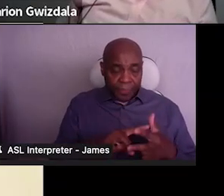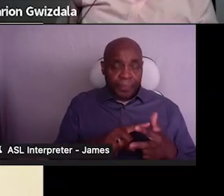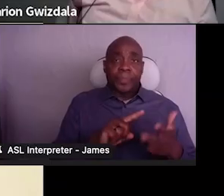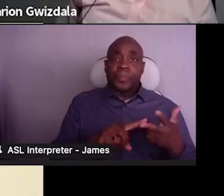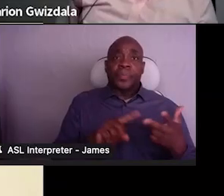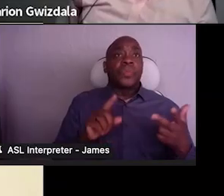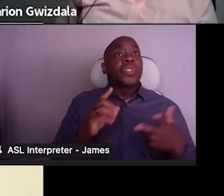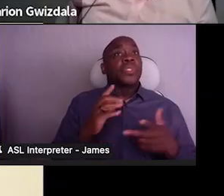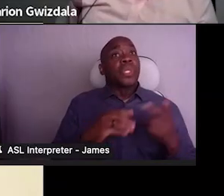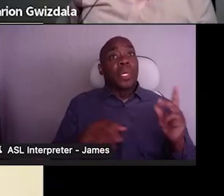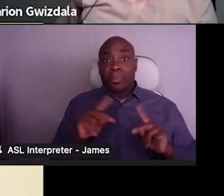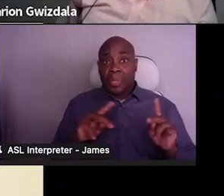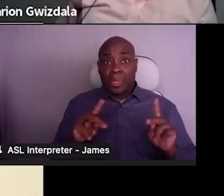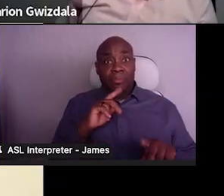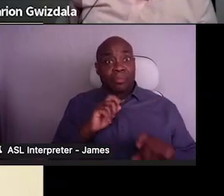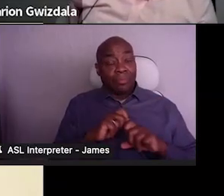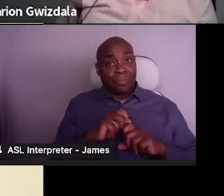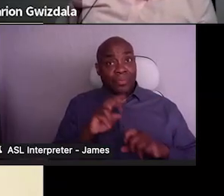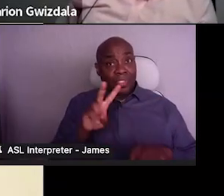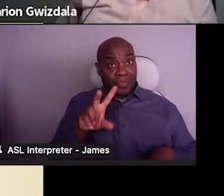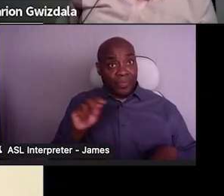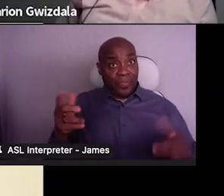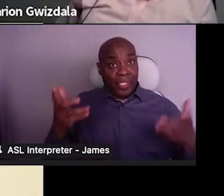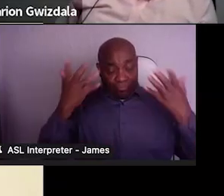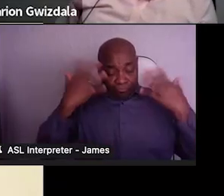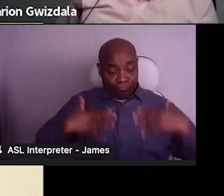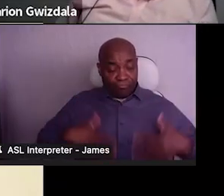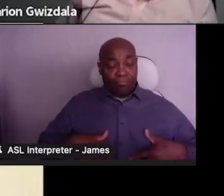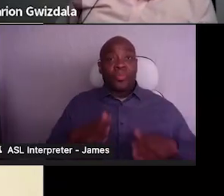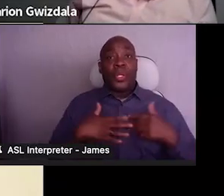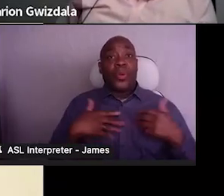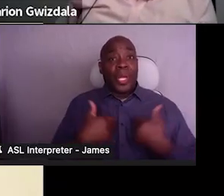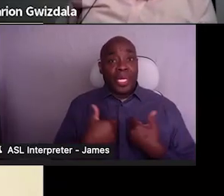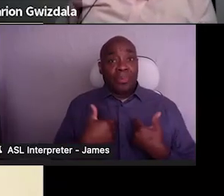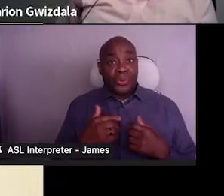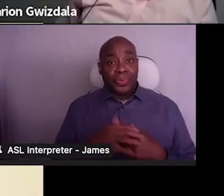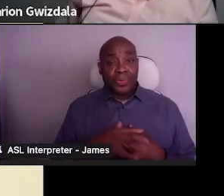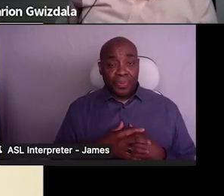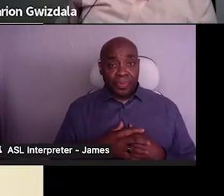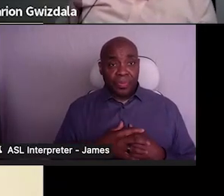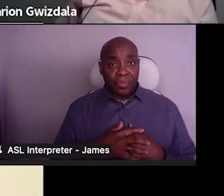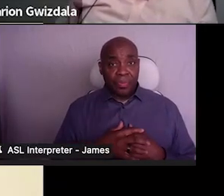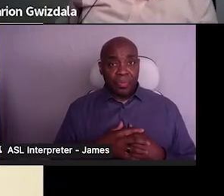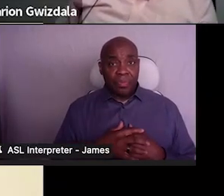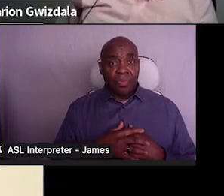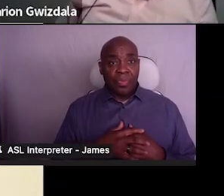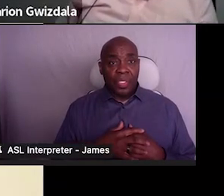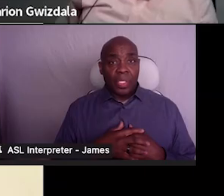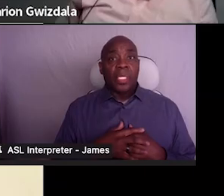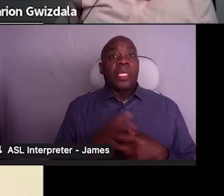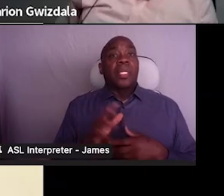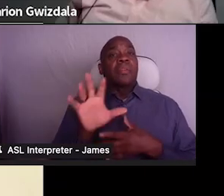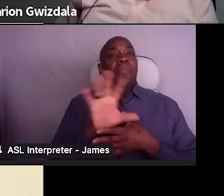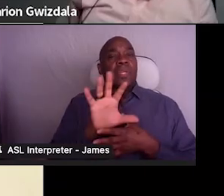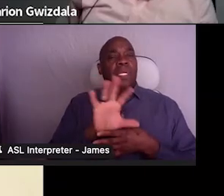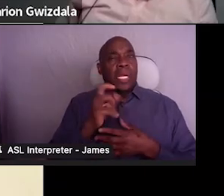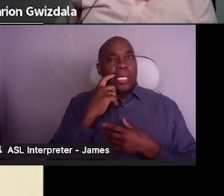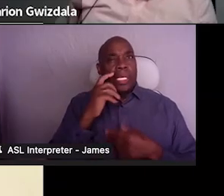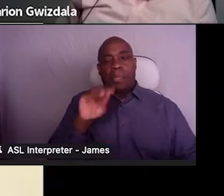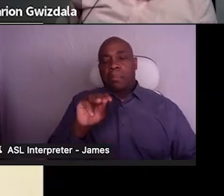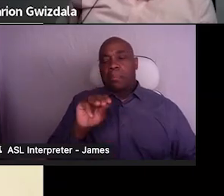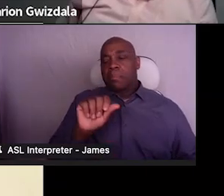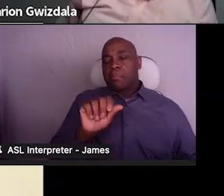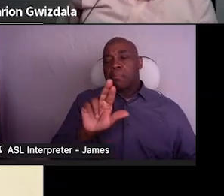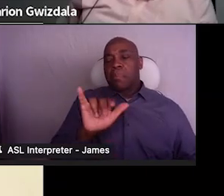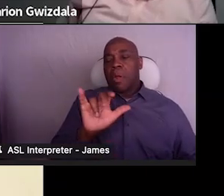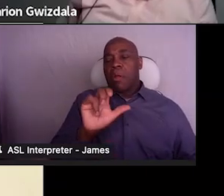online. And some people do put vests on their dogs. Now, the video, I think Marilyn might have